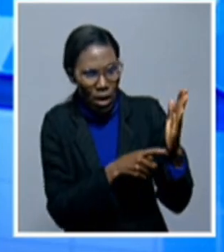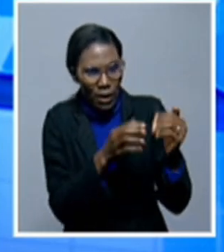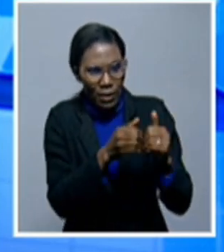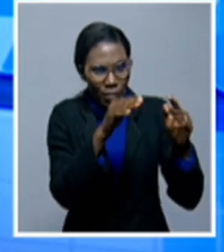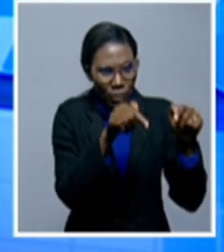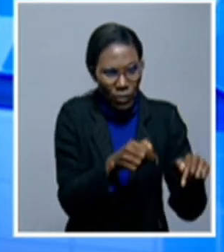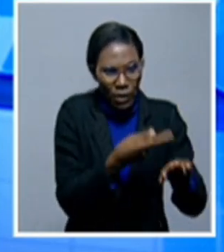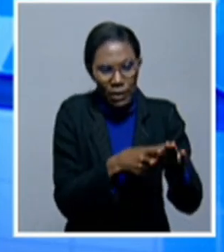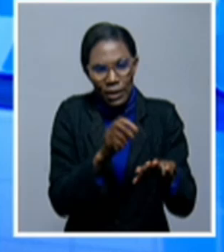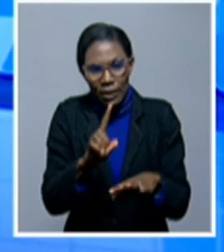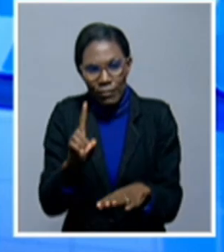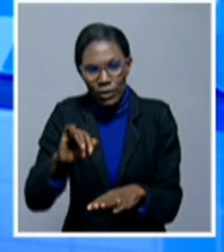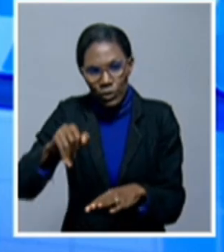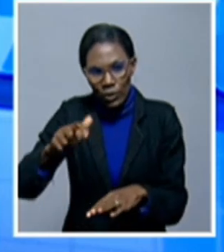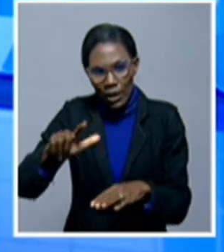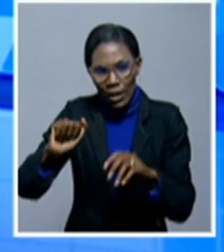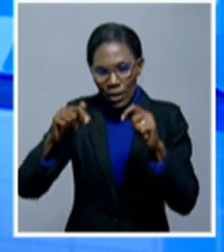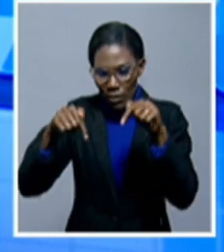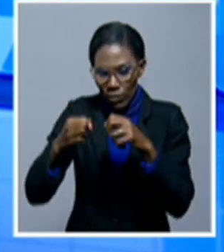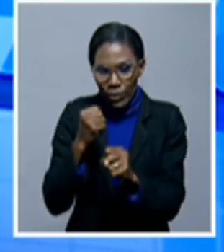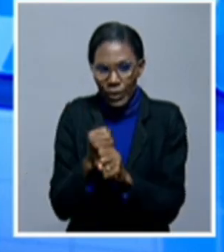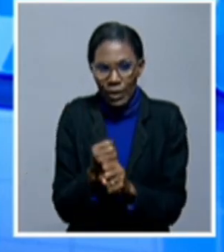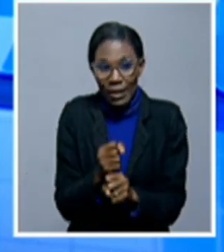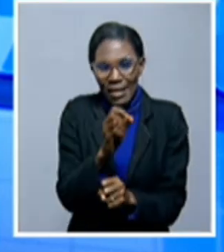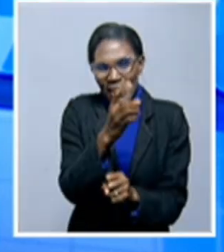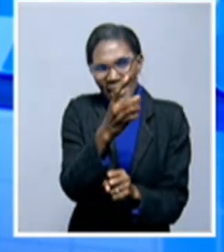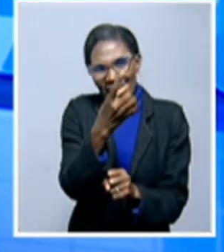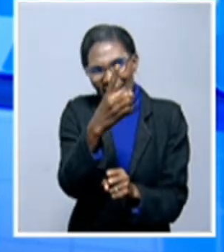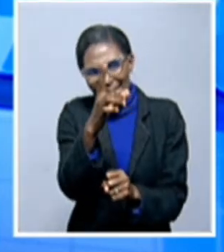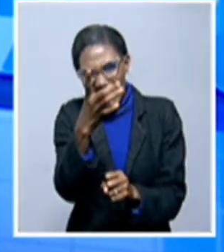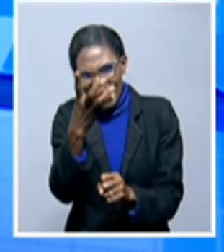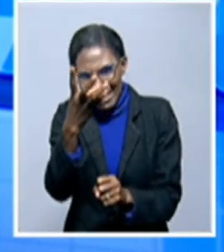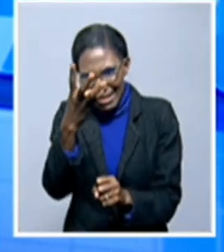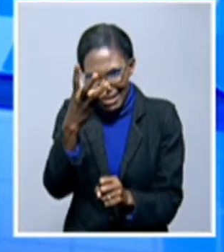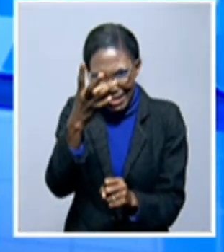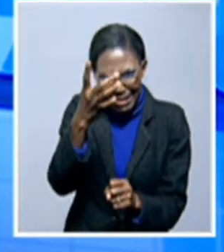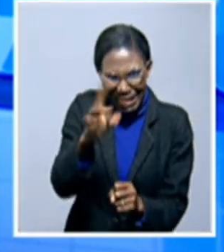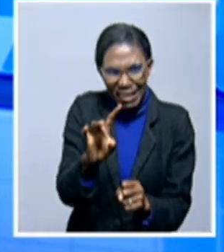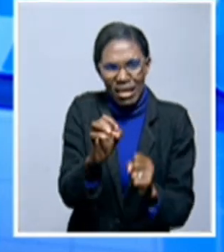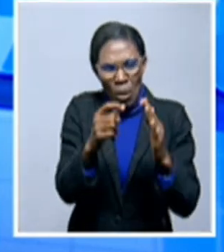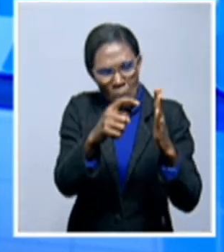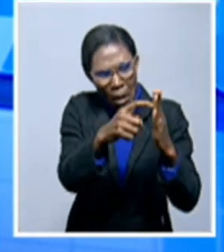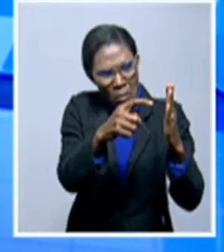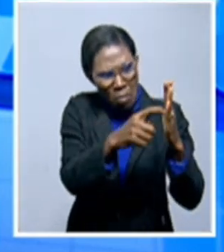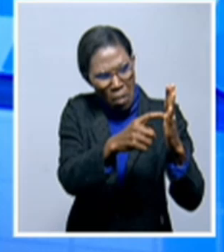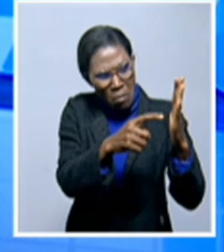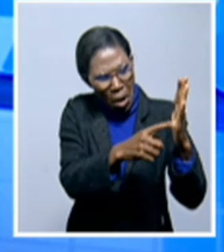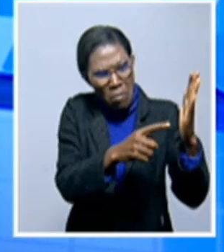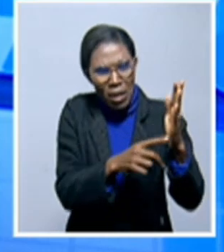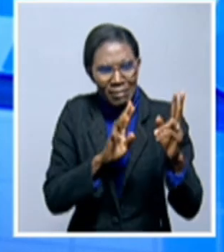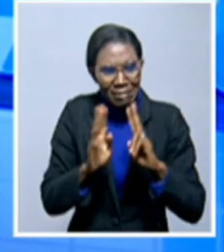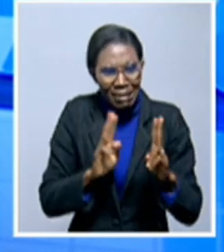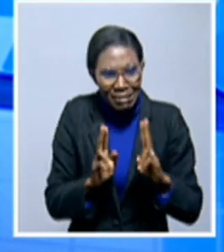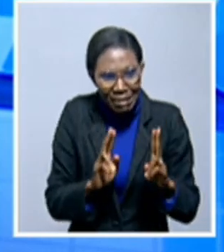July this year. Currently, 18 agenda items are slated for discussion and should be attended to by the